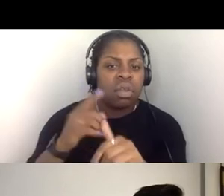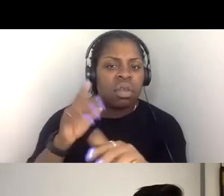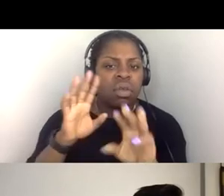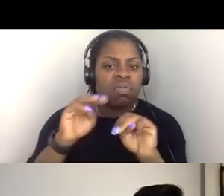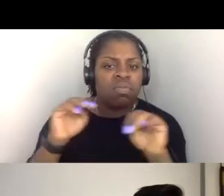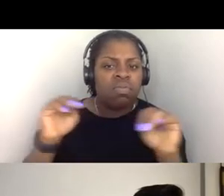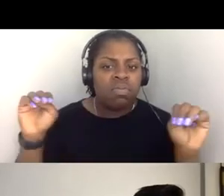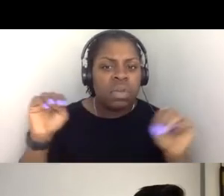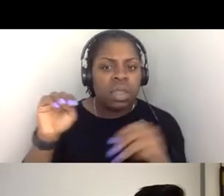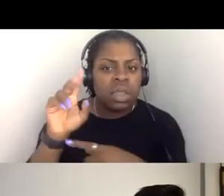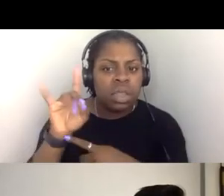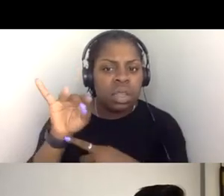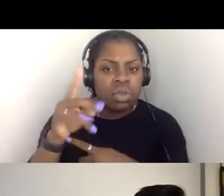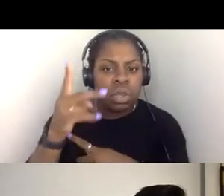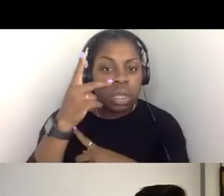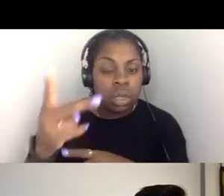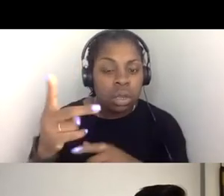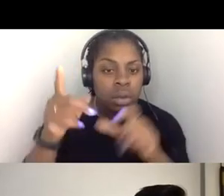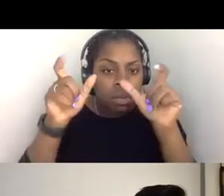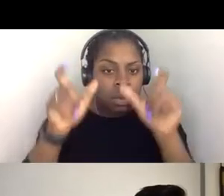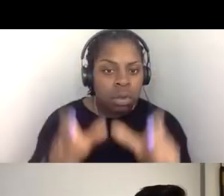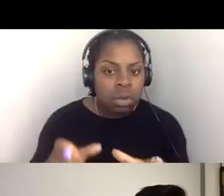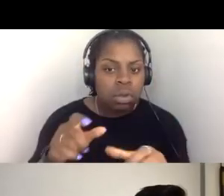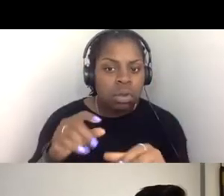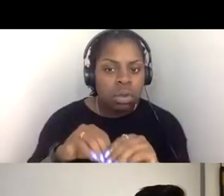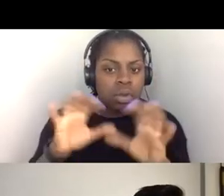Did you see the person that you were with?